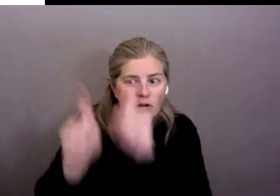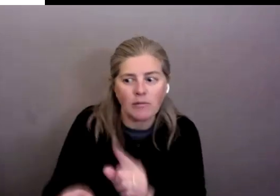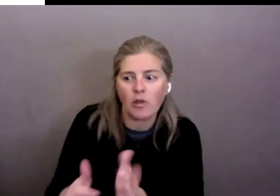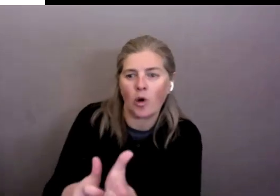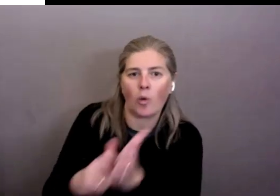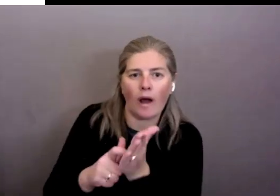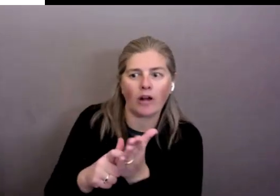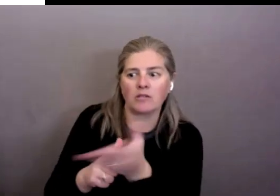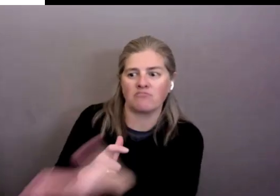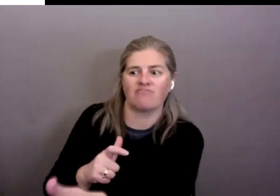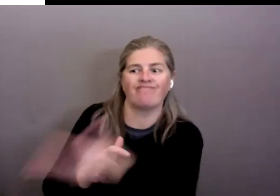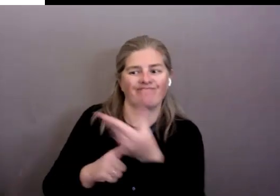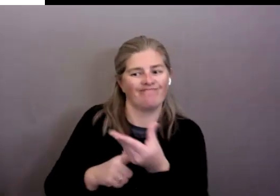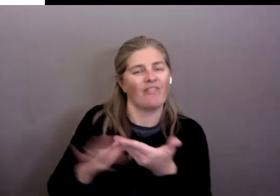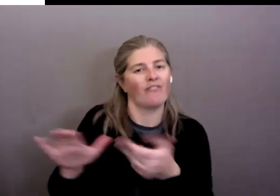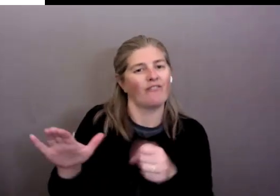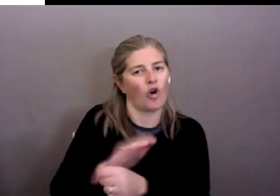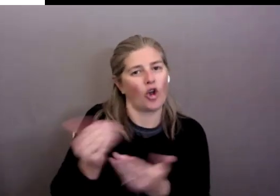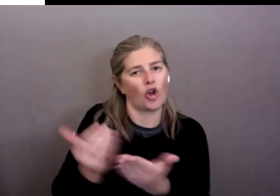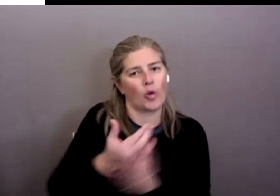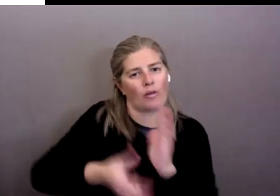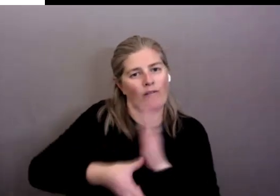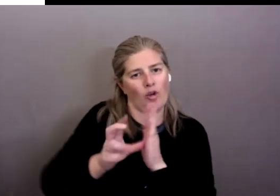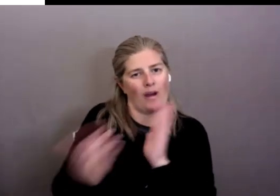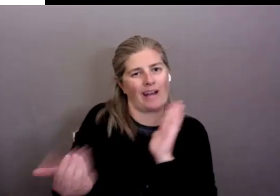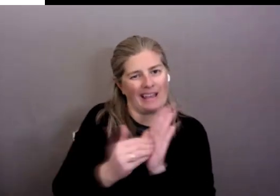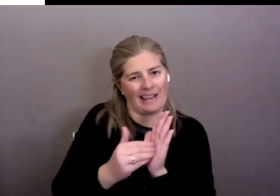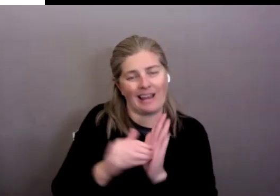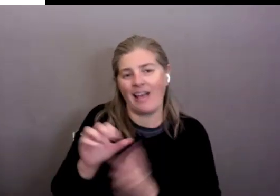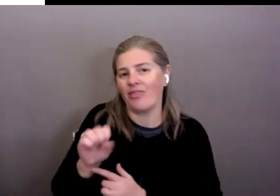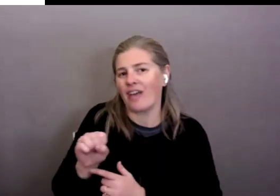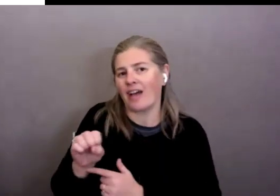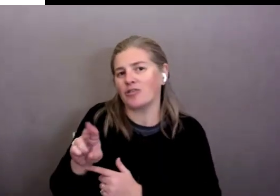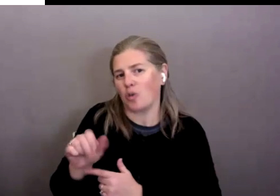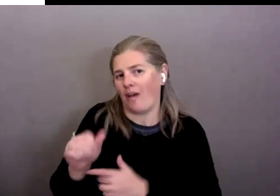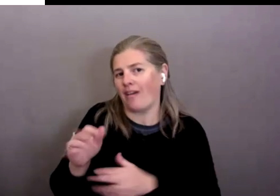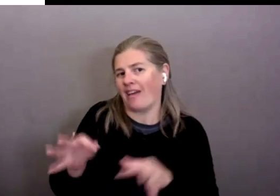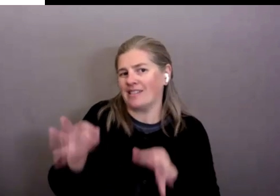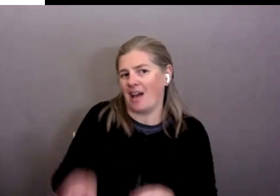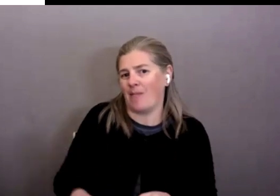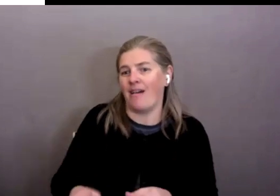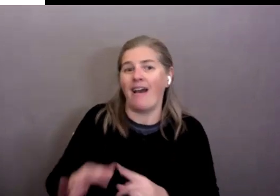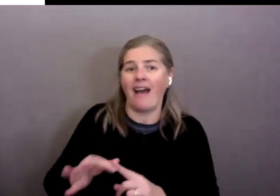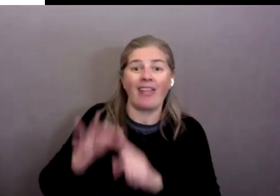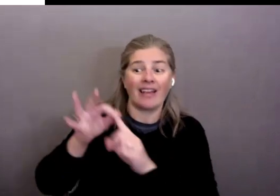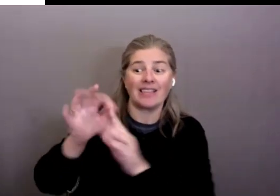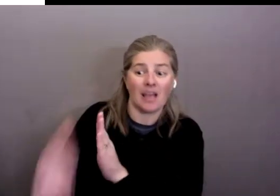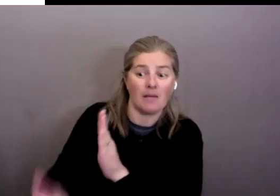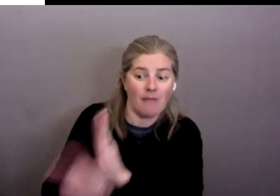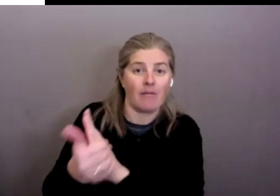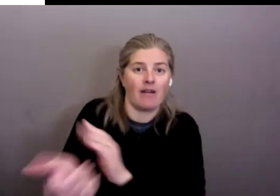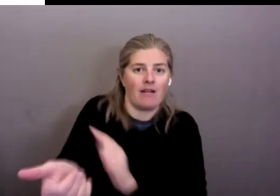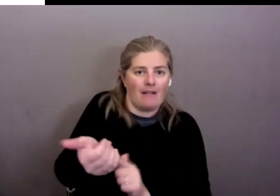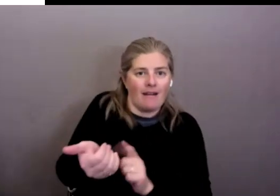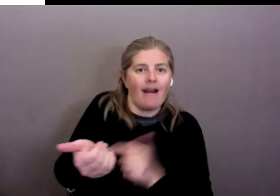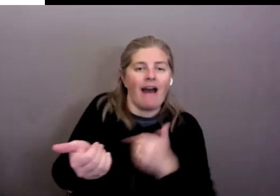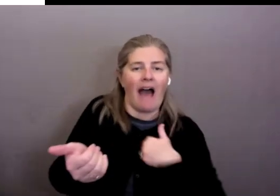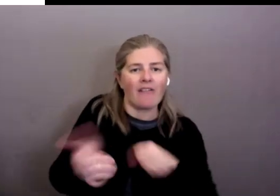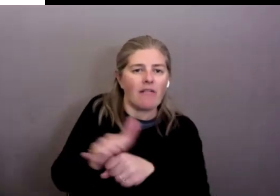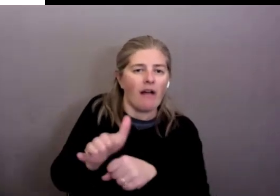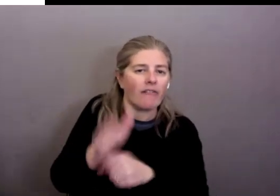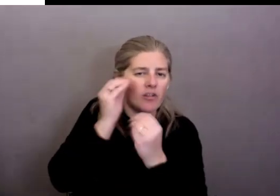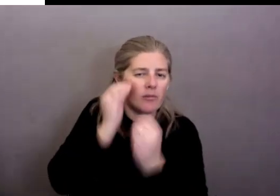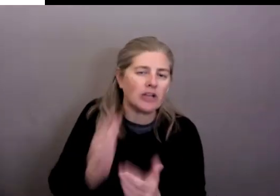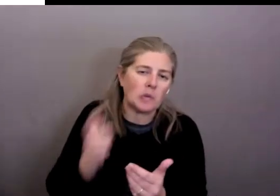from the state. And the SUA can determine that unless the amendment revises the minimum information, no new review is